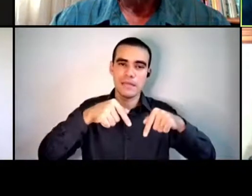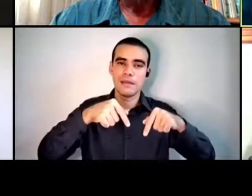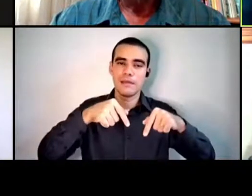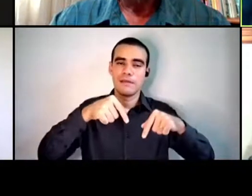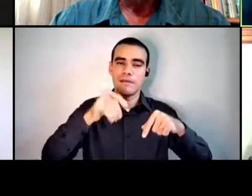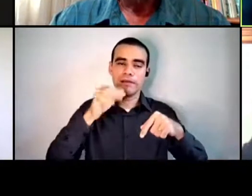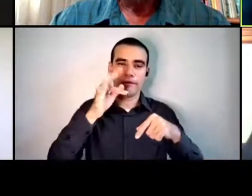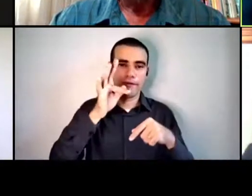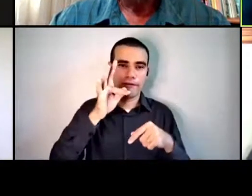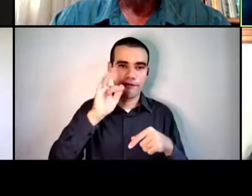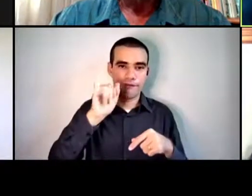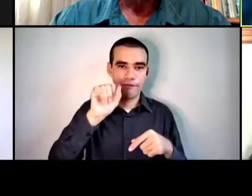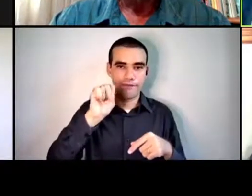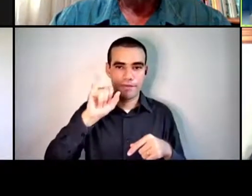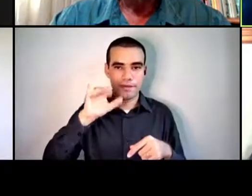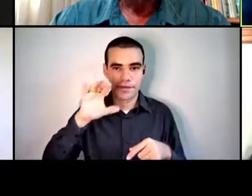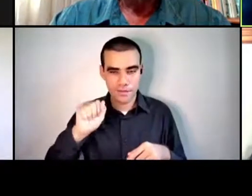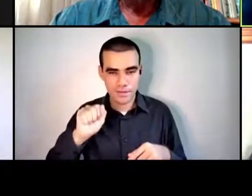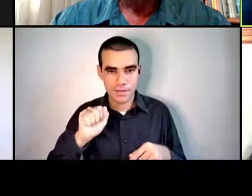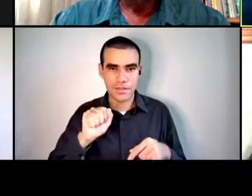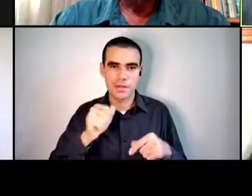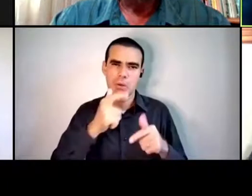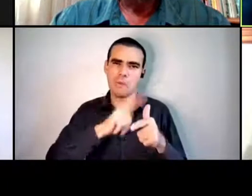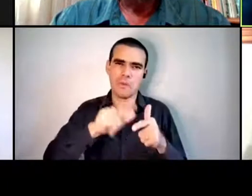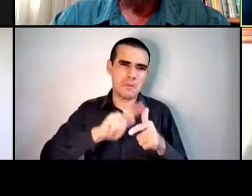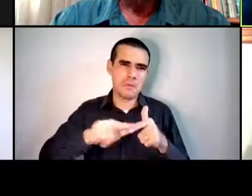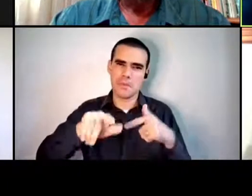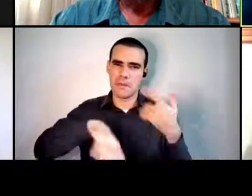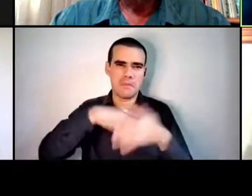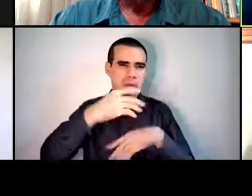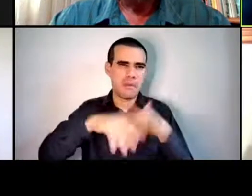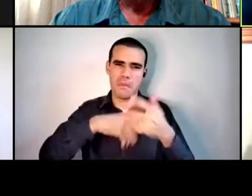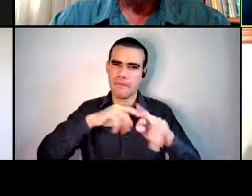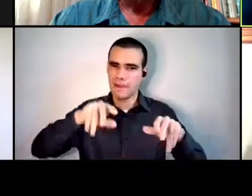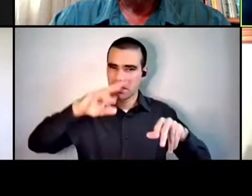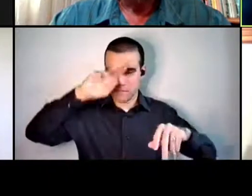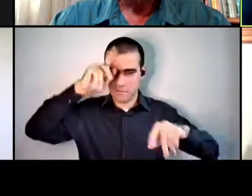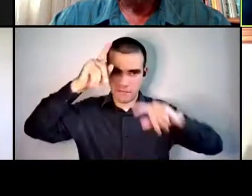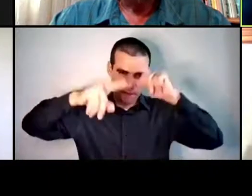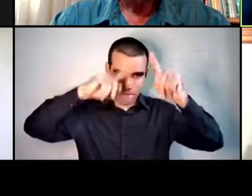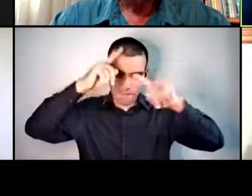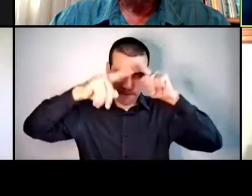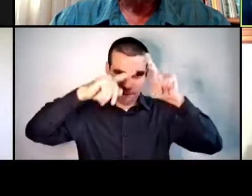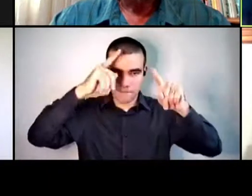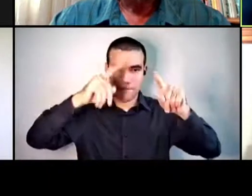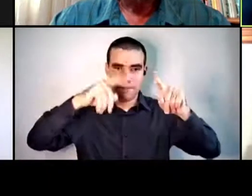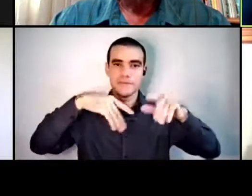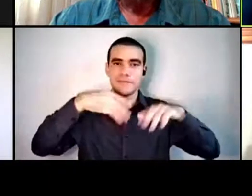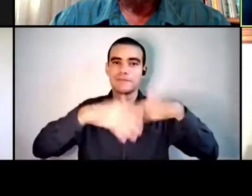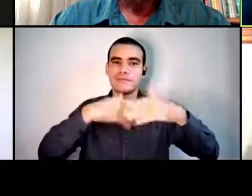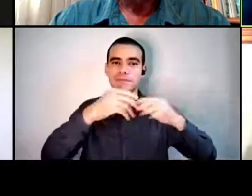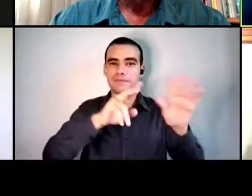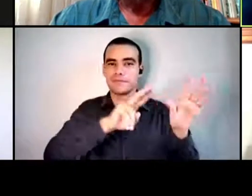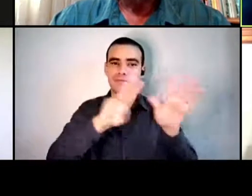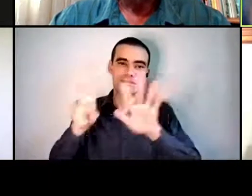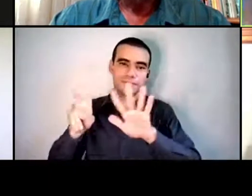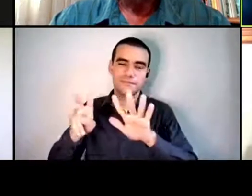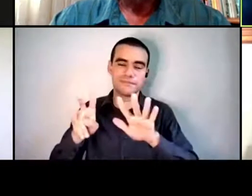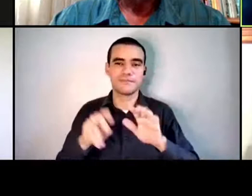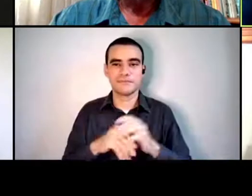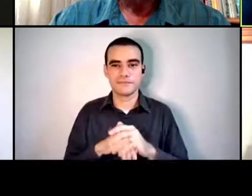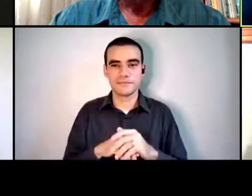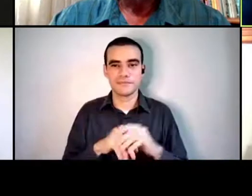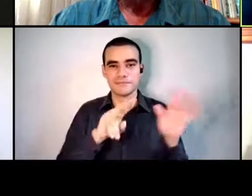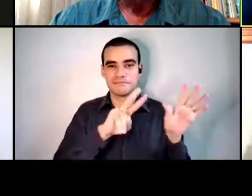chemistry, physics, and creation. They should solve problems and in